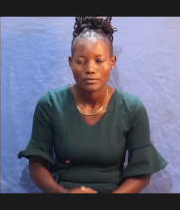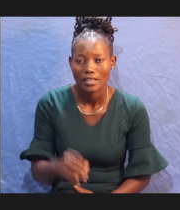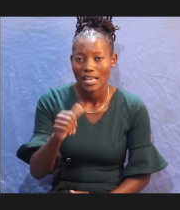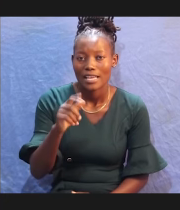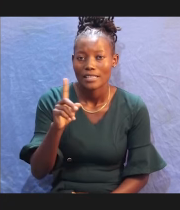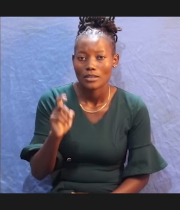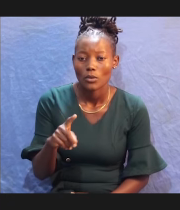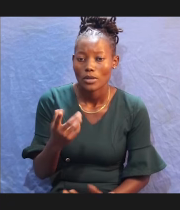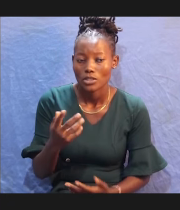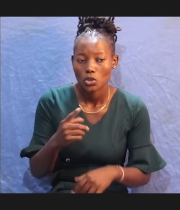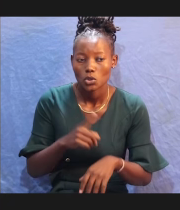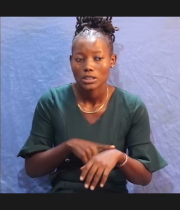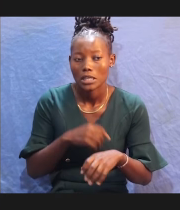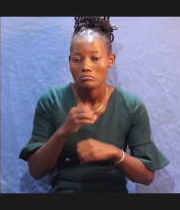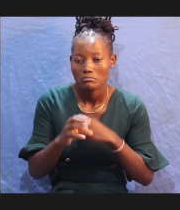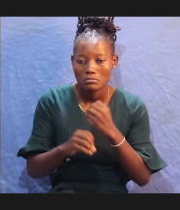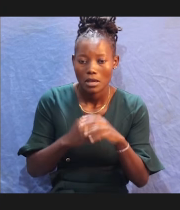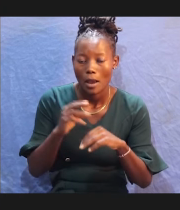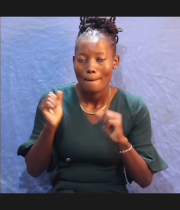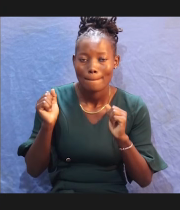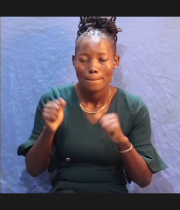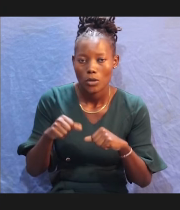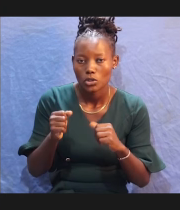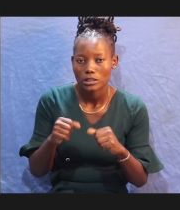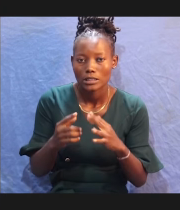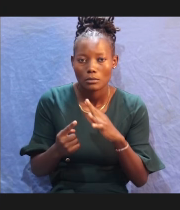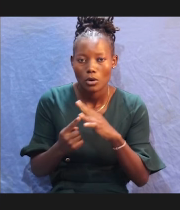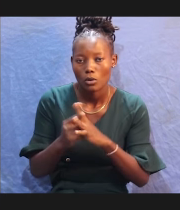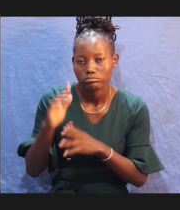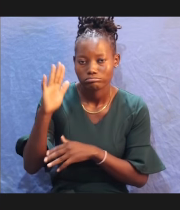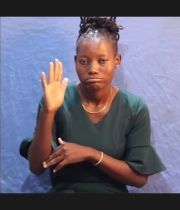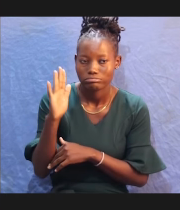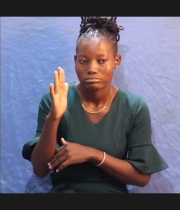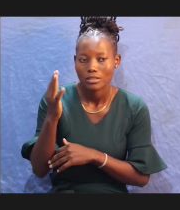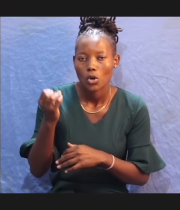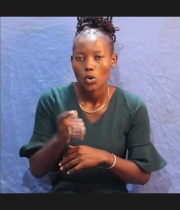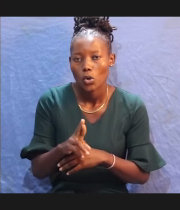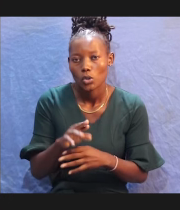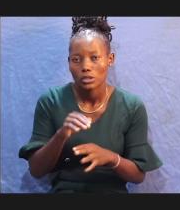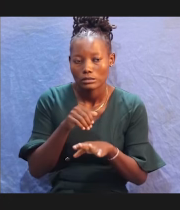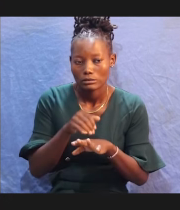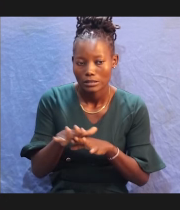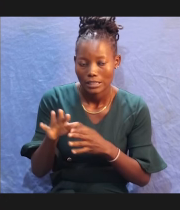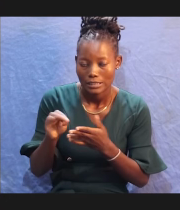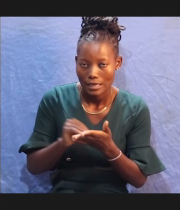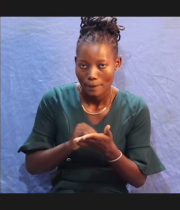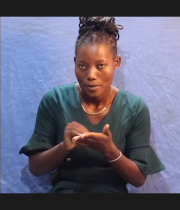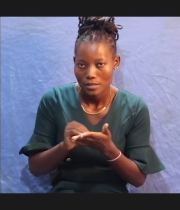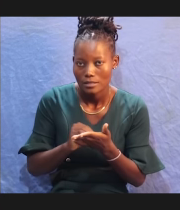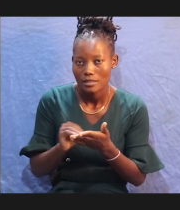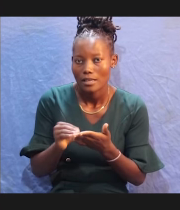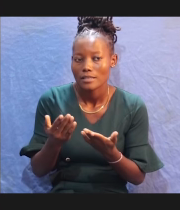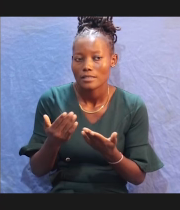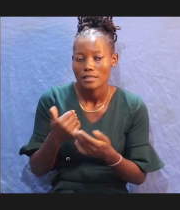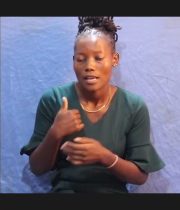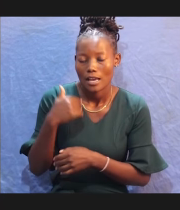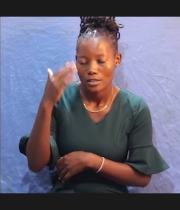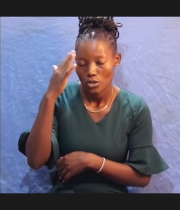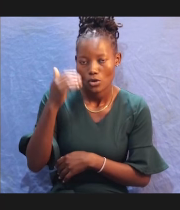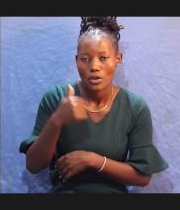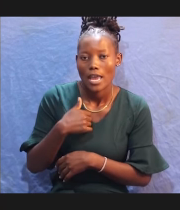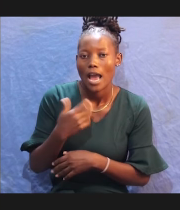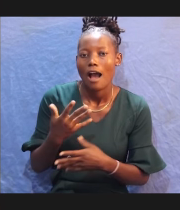question during the presentation, you can always just raise your hand or just interrupt me. I know we will have space for